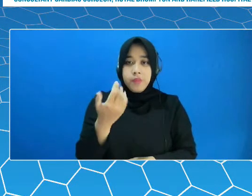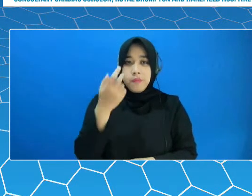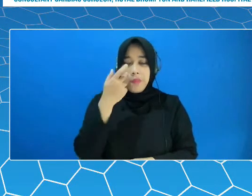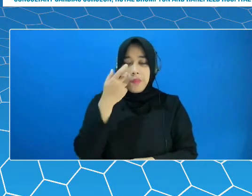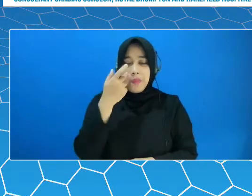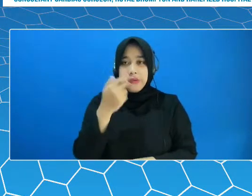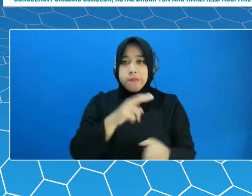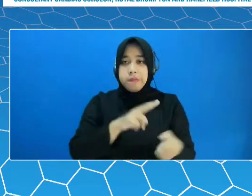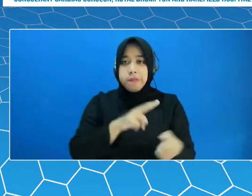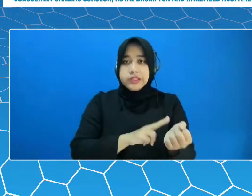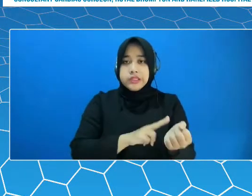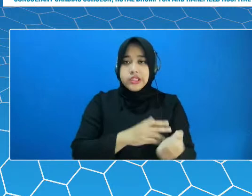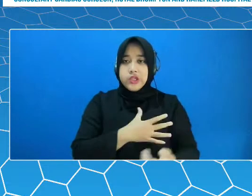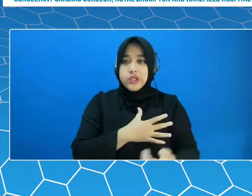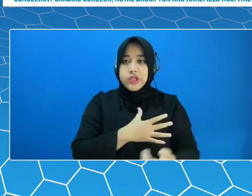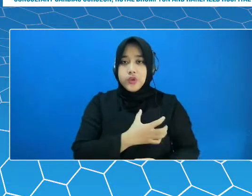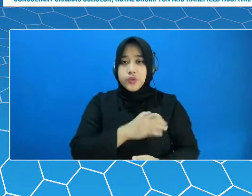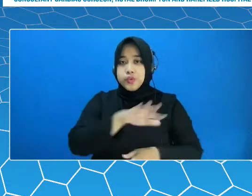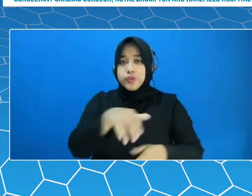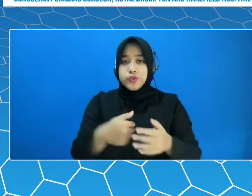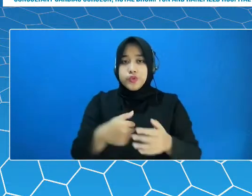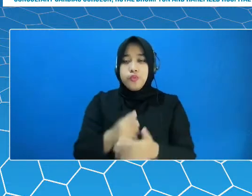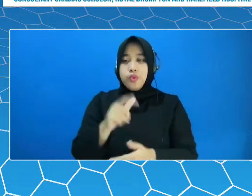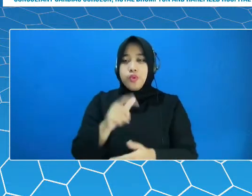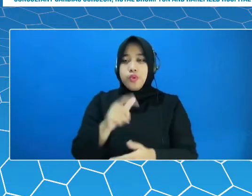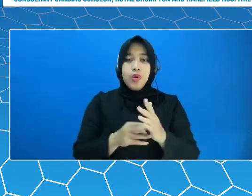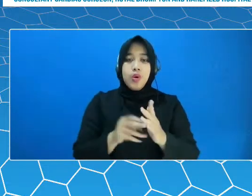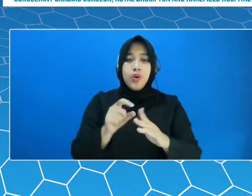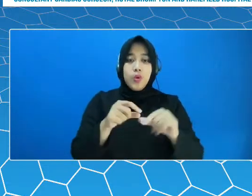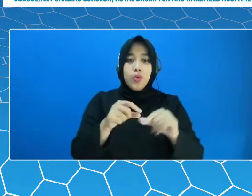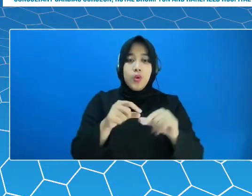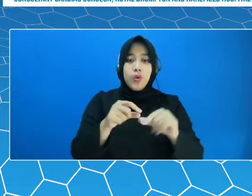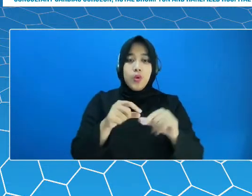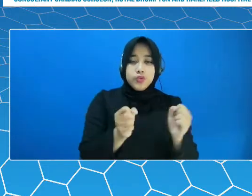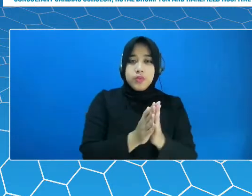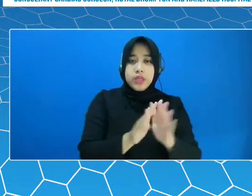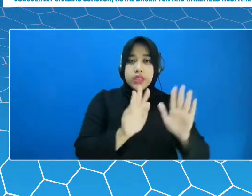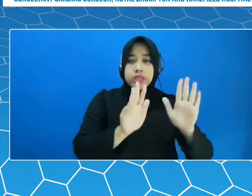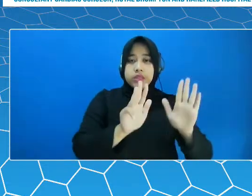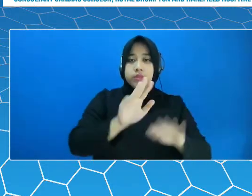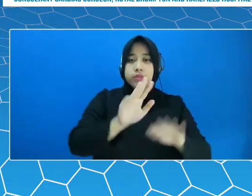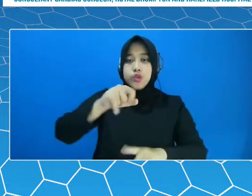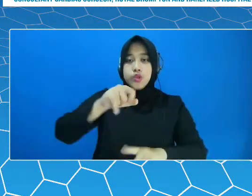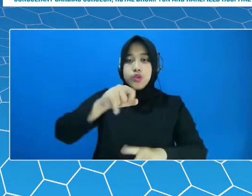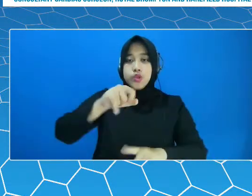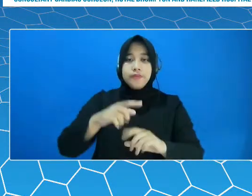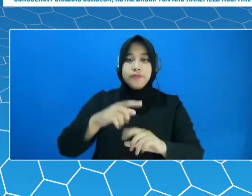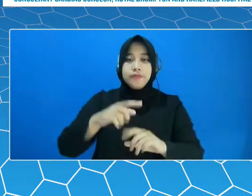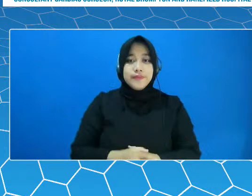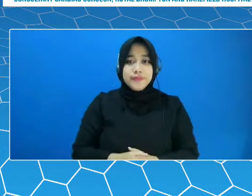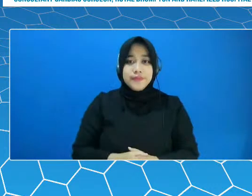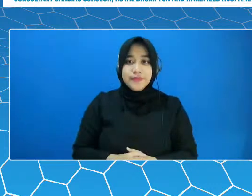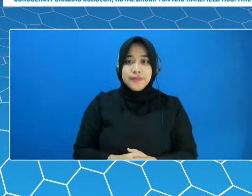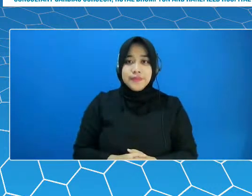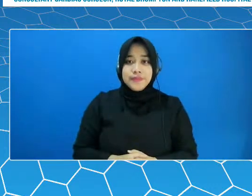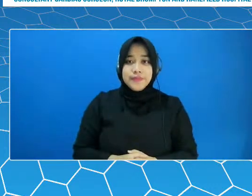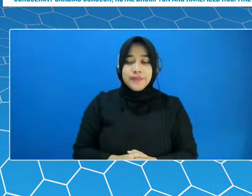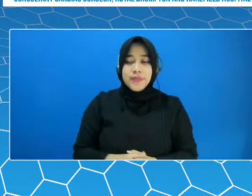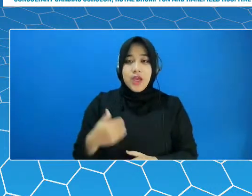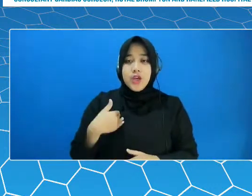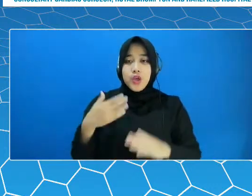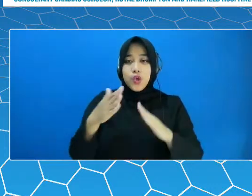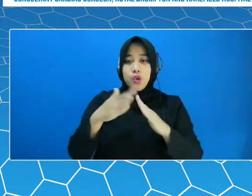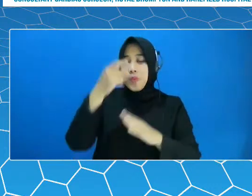of about 9 million. And the other 5 hospitals were asked to shut down the cardiac services